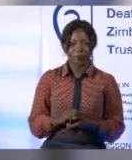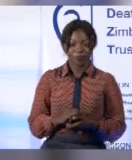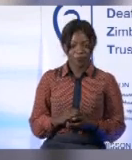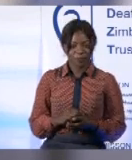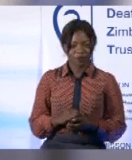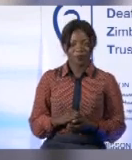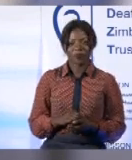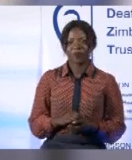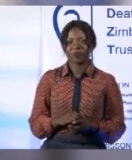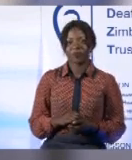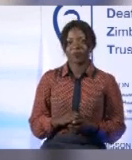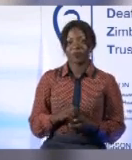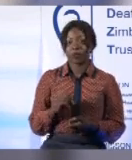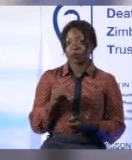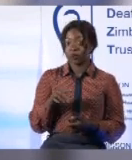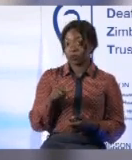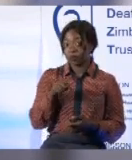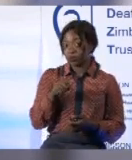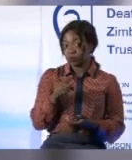some